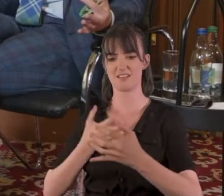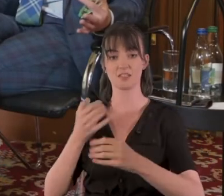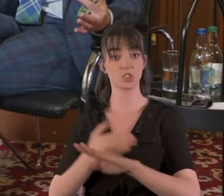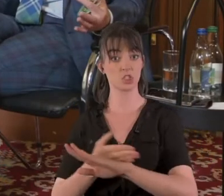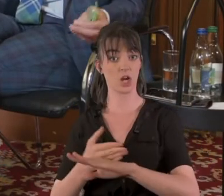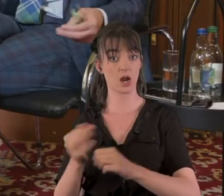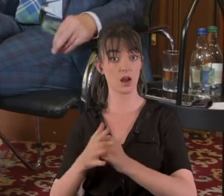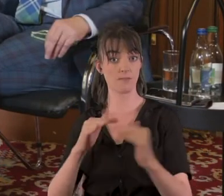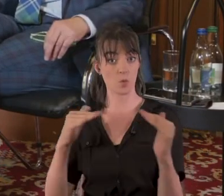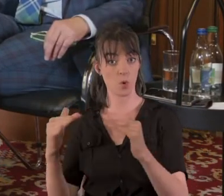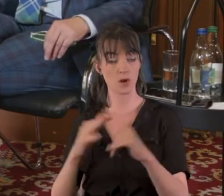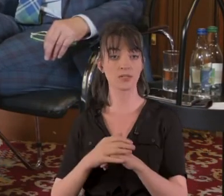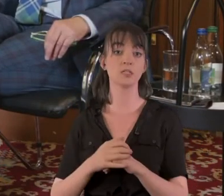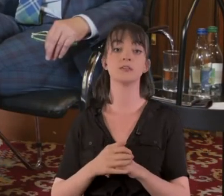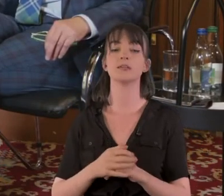when, again, as everybody knows,